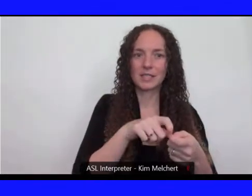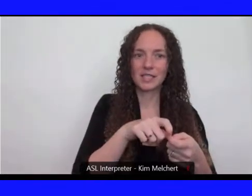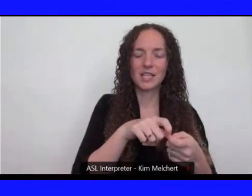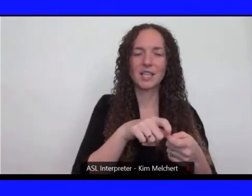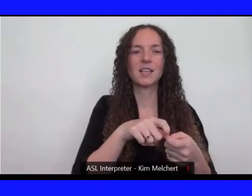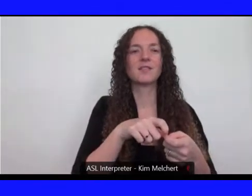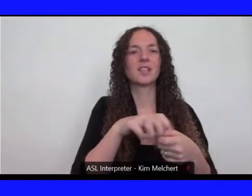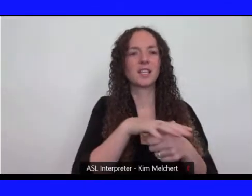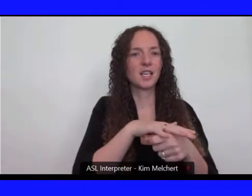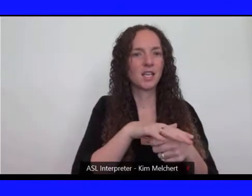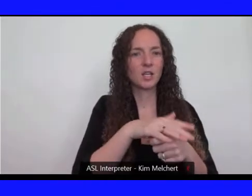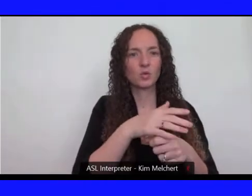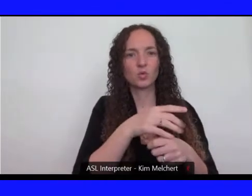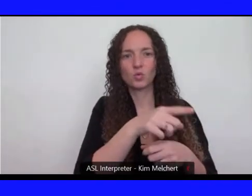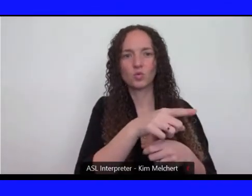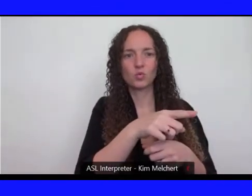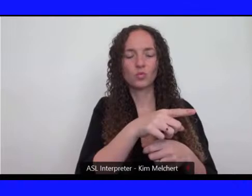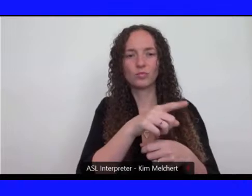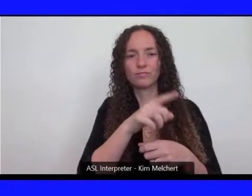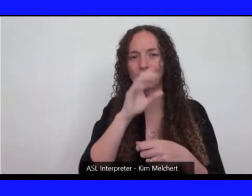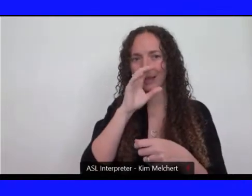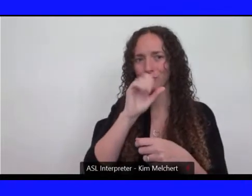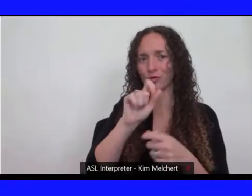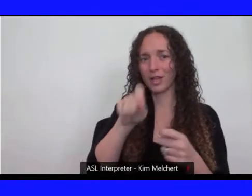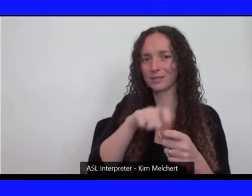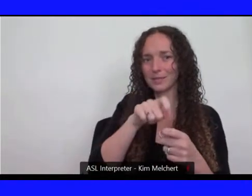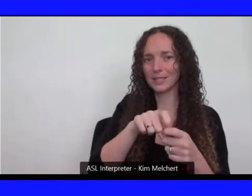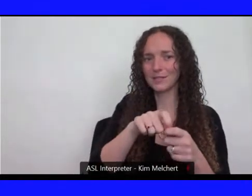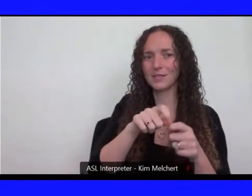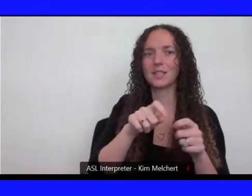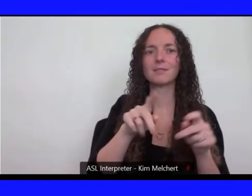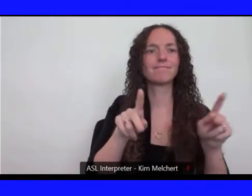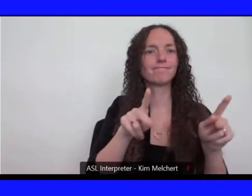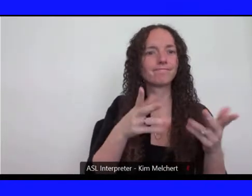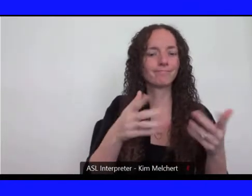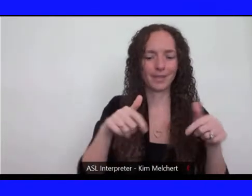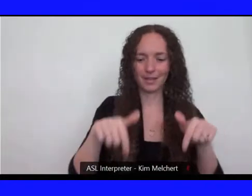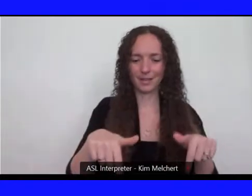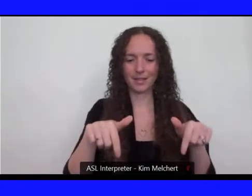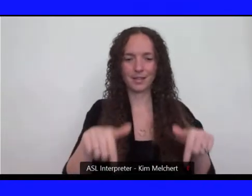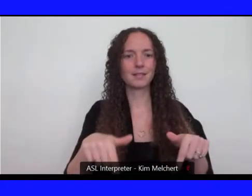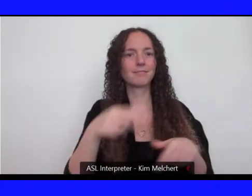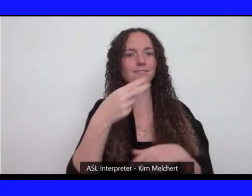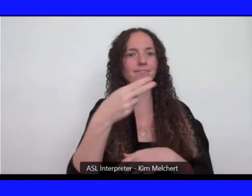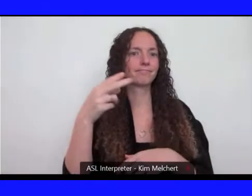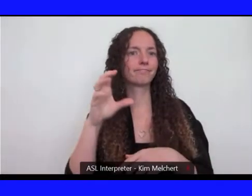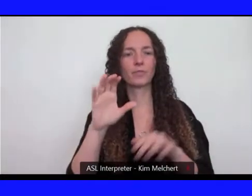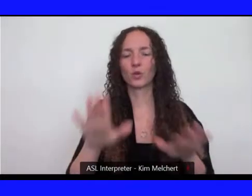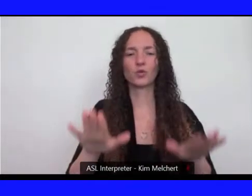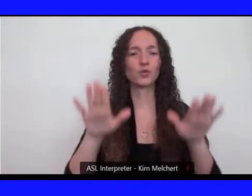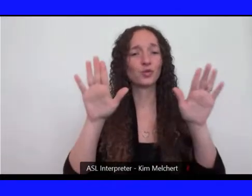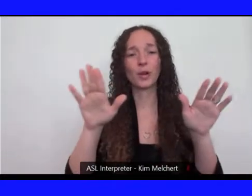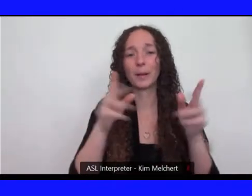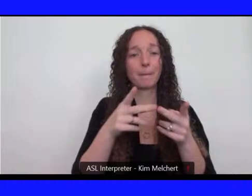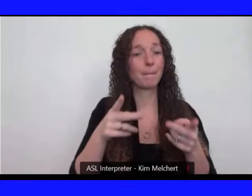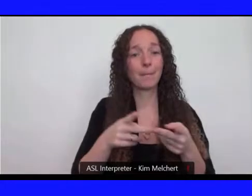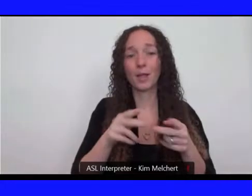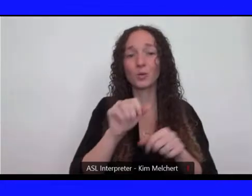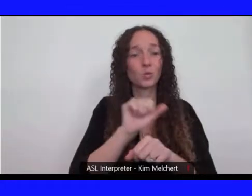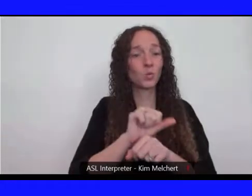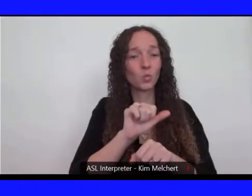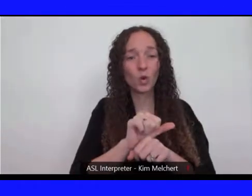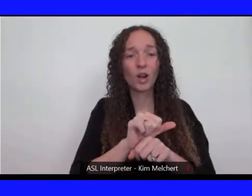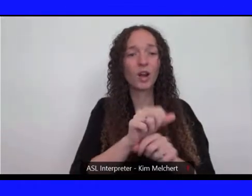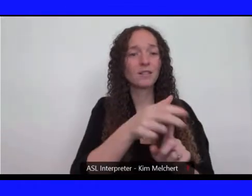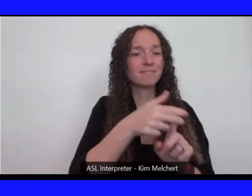sustainable framework, and I think Dr. Cass has to take a lot of the credit for that, for kind